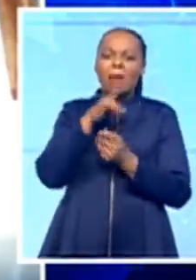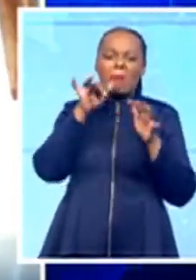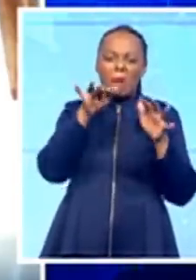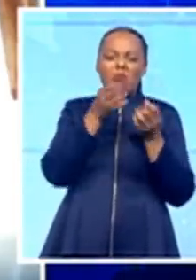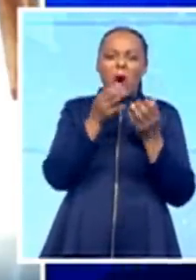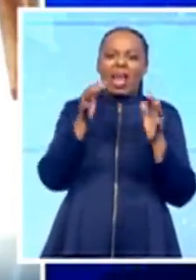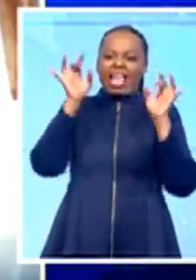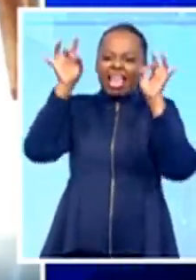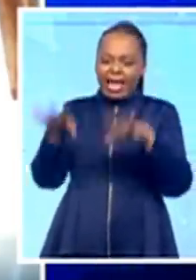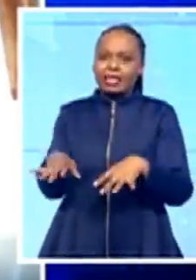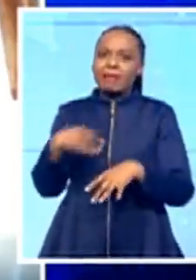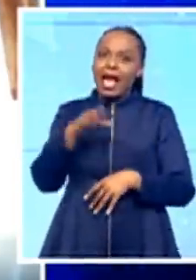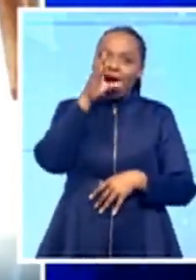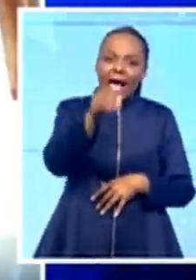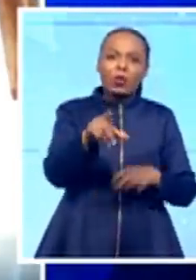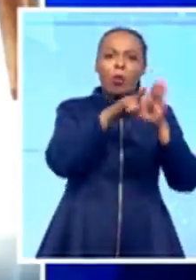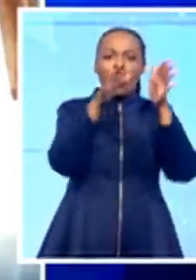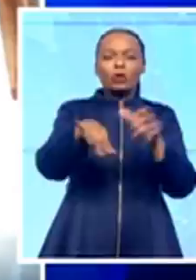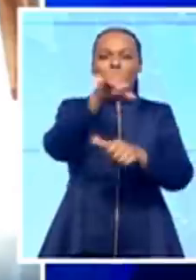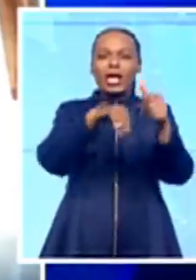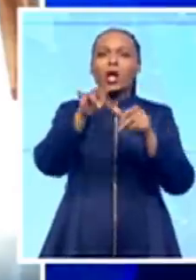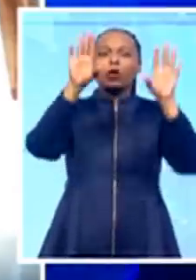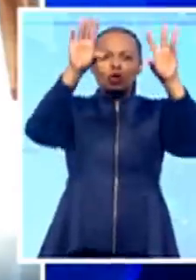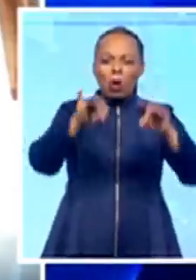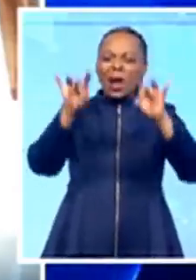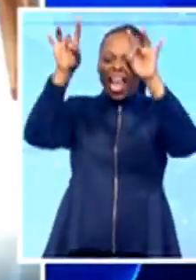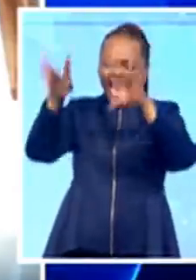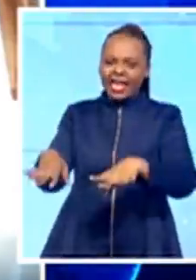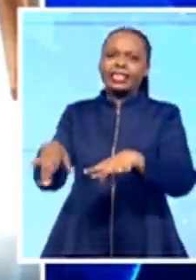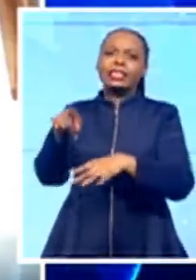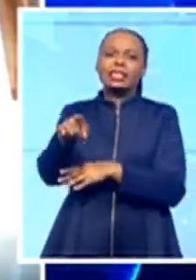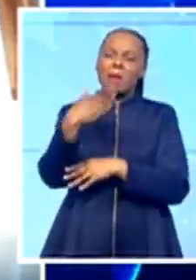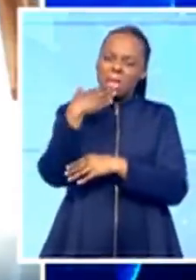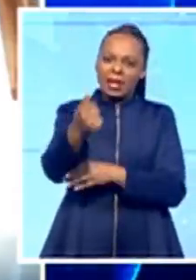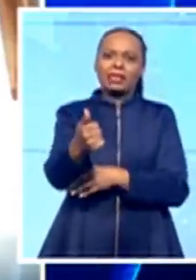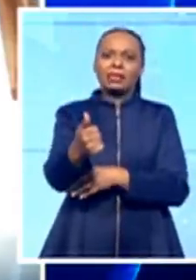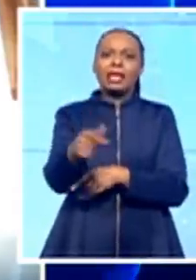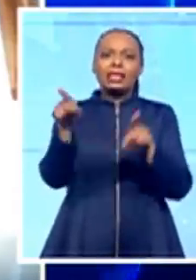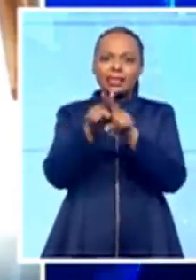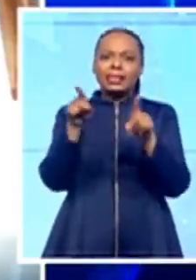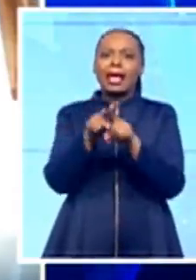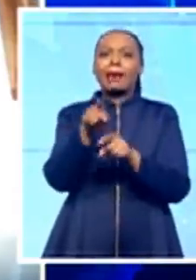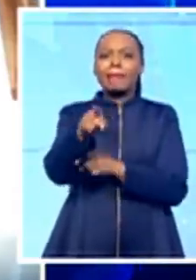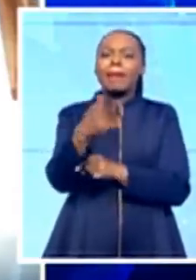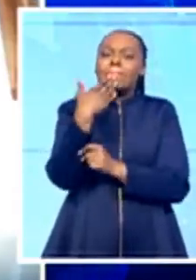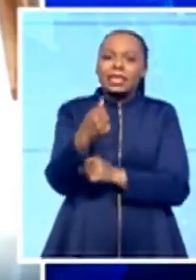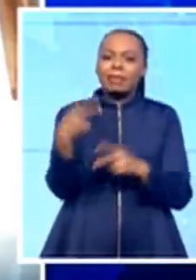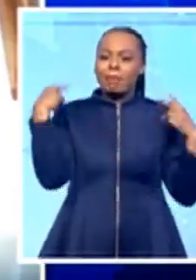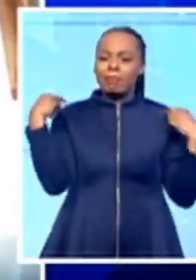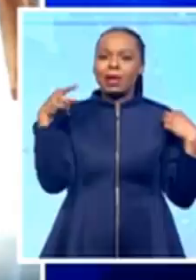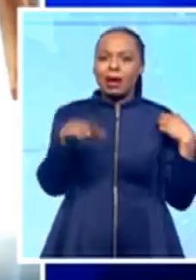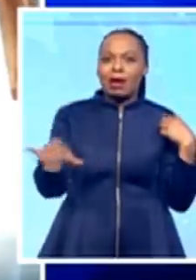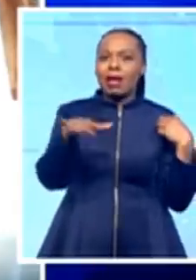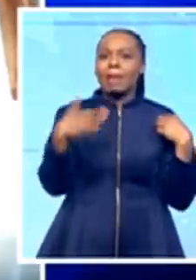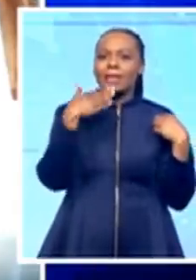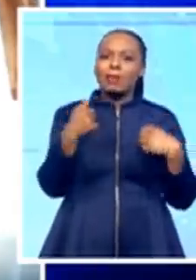call upon prison officials to ensure that the safety of President Zuma is not compromised. And what we've seen so